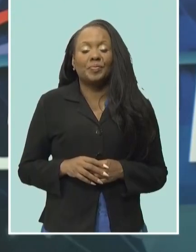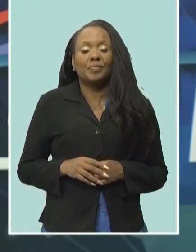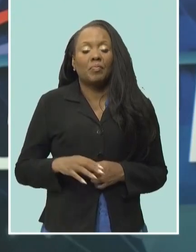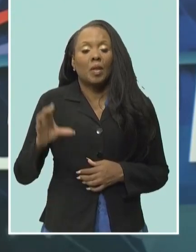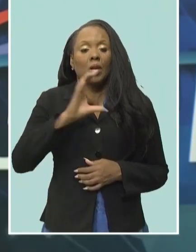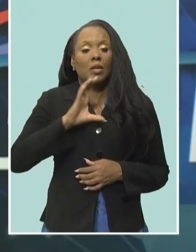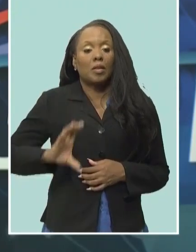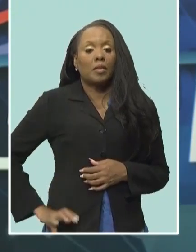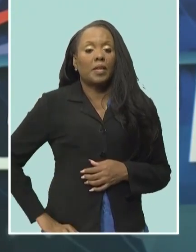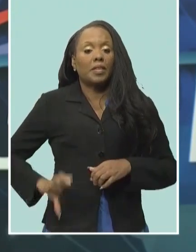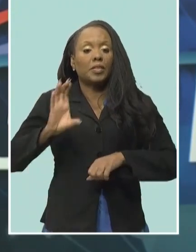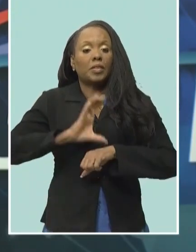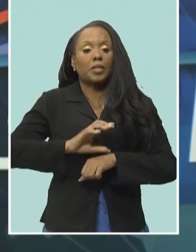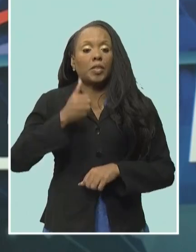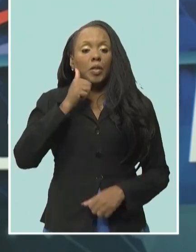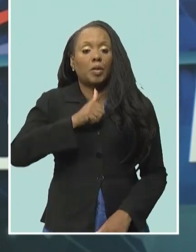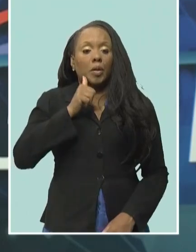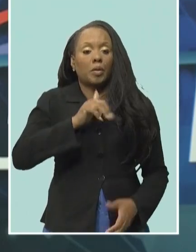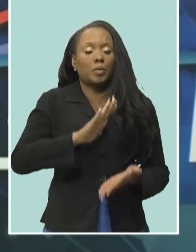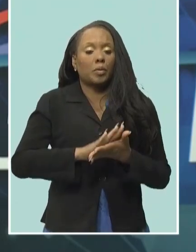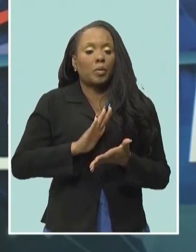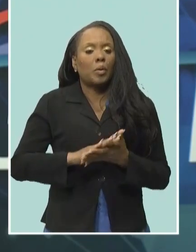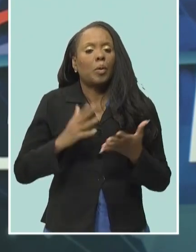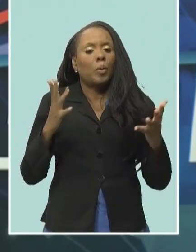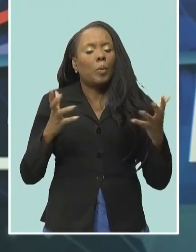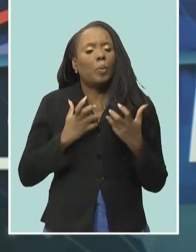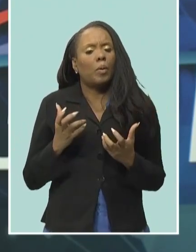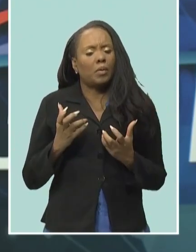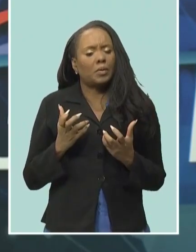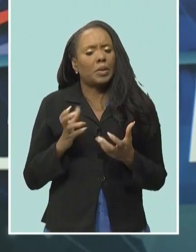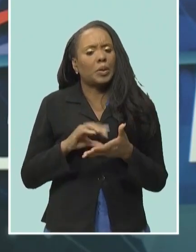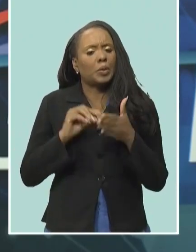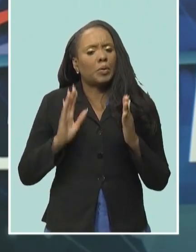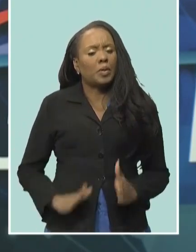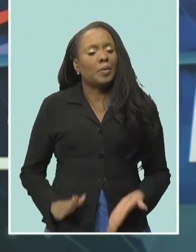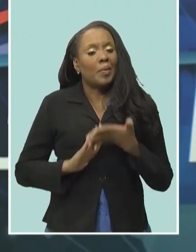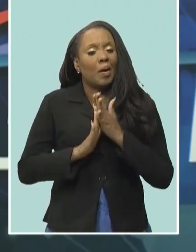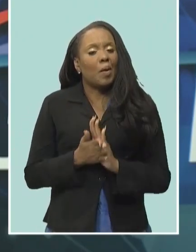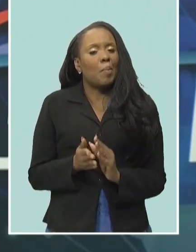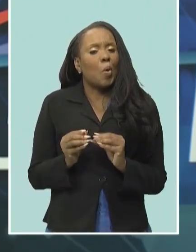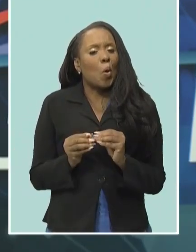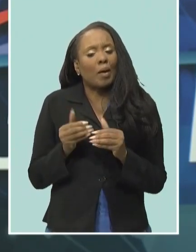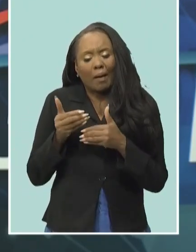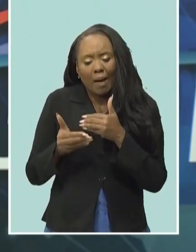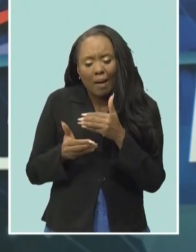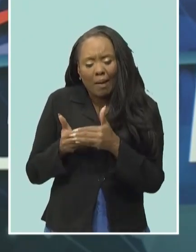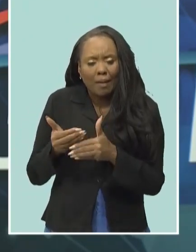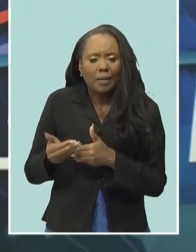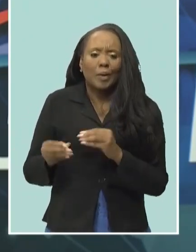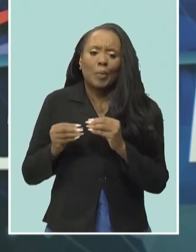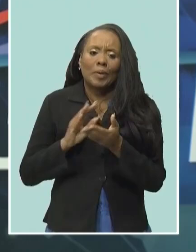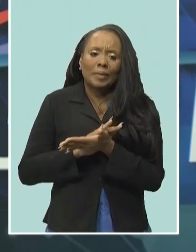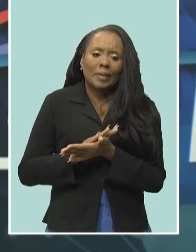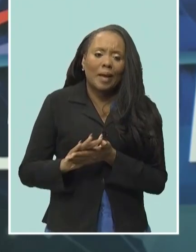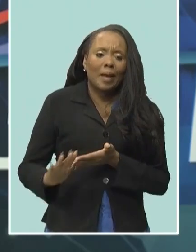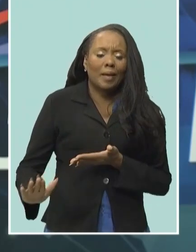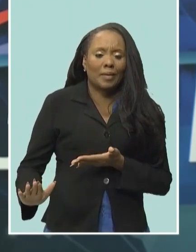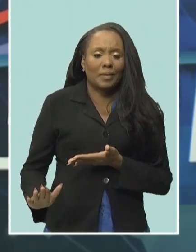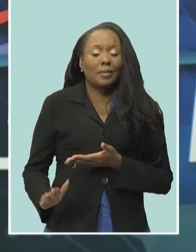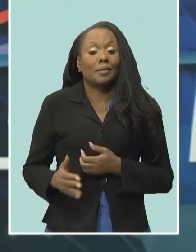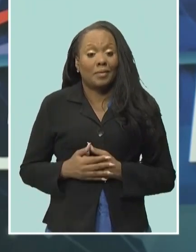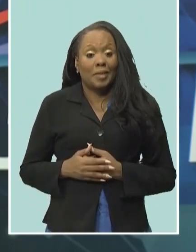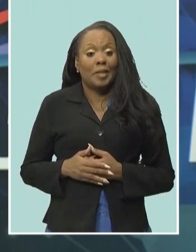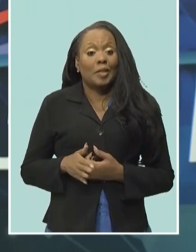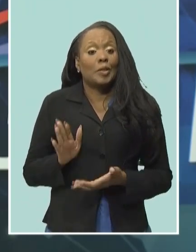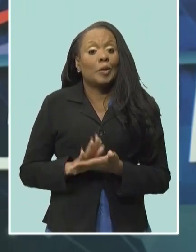The Christchurch Girls' School is moving to create a culture of kindness and strengthen the emotional intelligence of students. The Water Street Institution